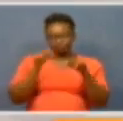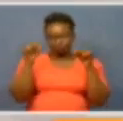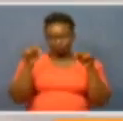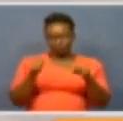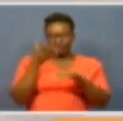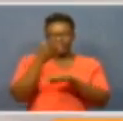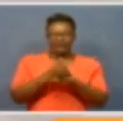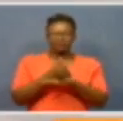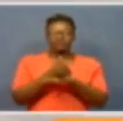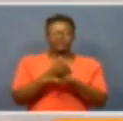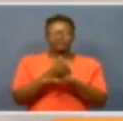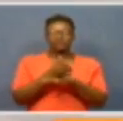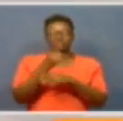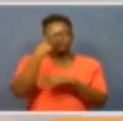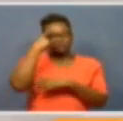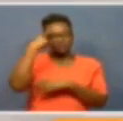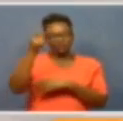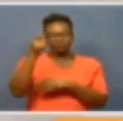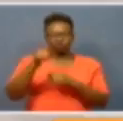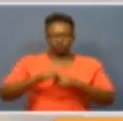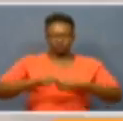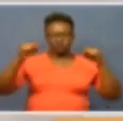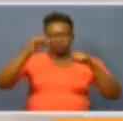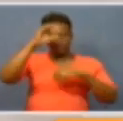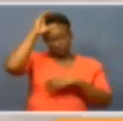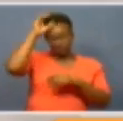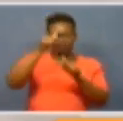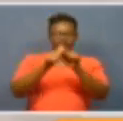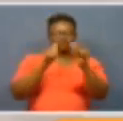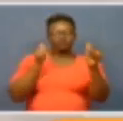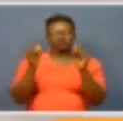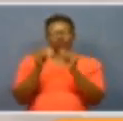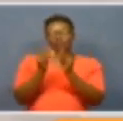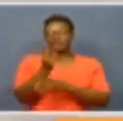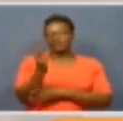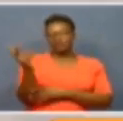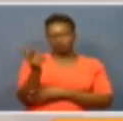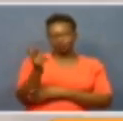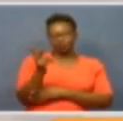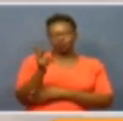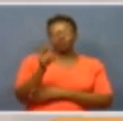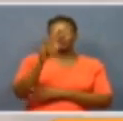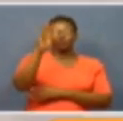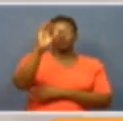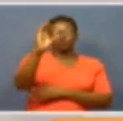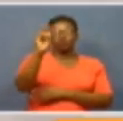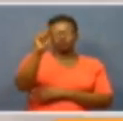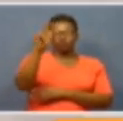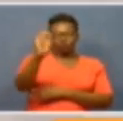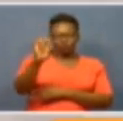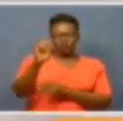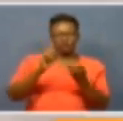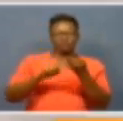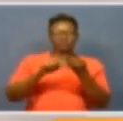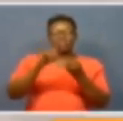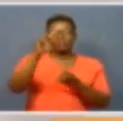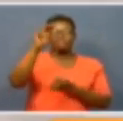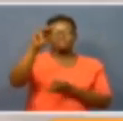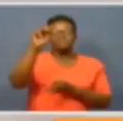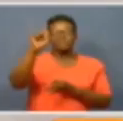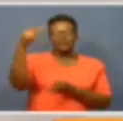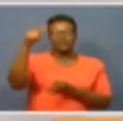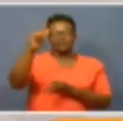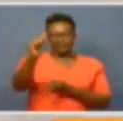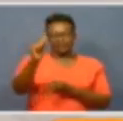a defiant Wafula Chebukati declined to meet them. Consolata Nkatha and Margaret Mwachanya had to leave the